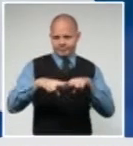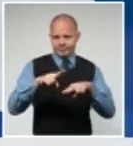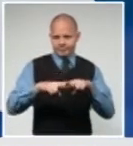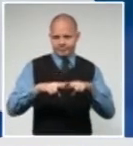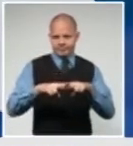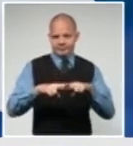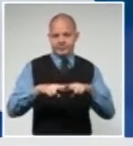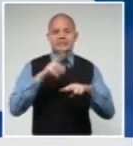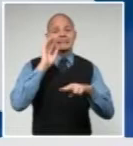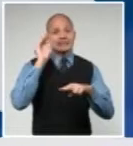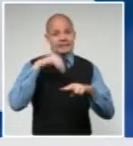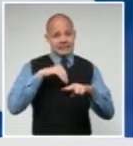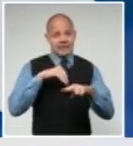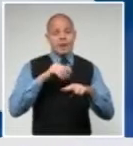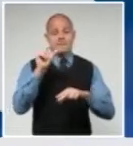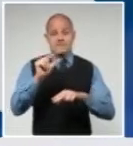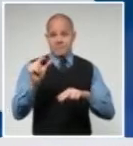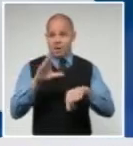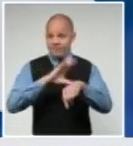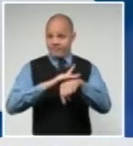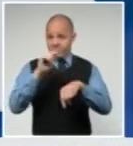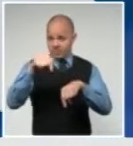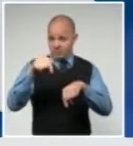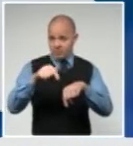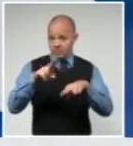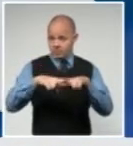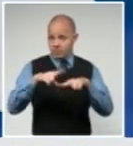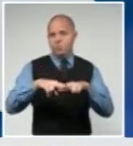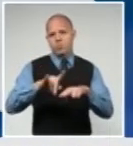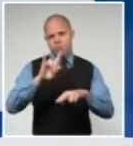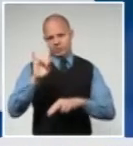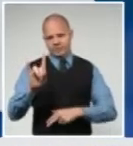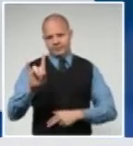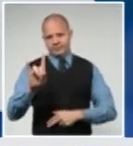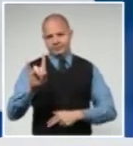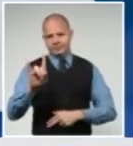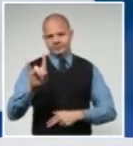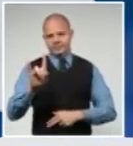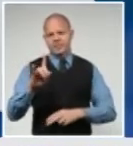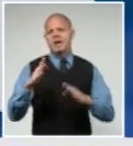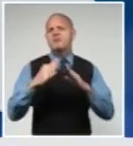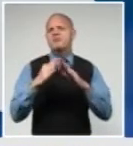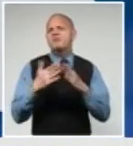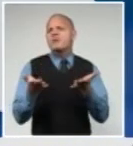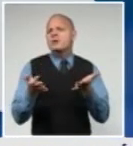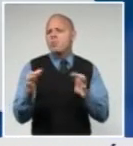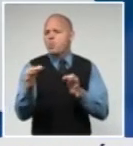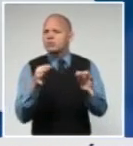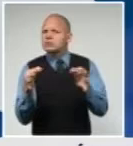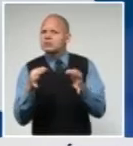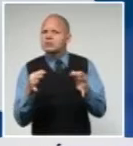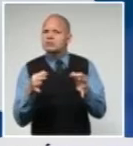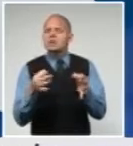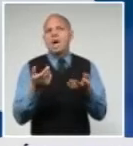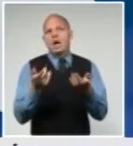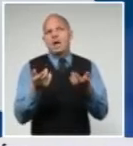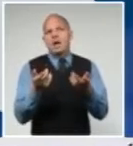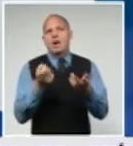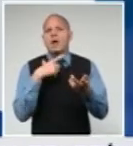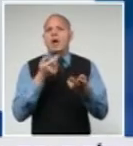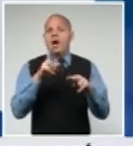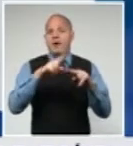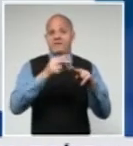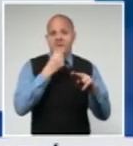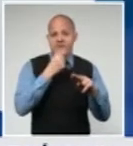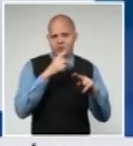the imported case we mentioned already. 2 cases belong to Habana Vieja, 1 each to the municipalities